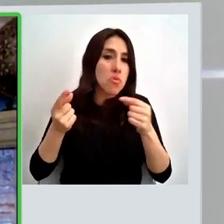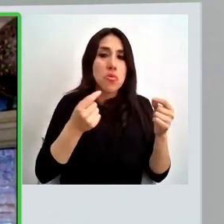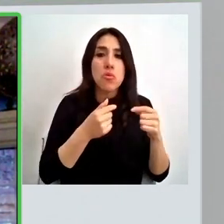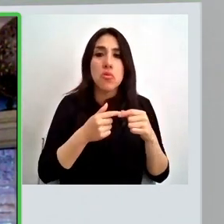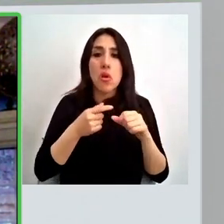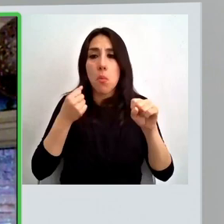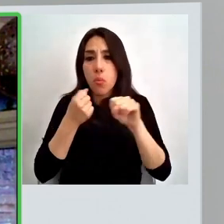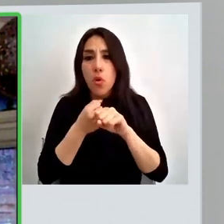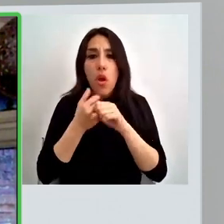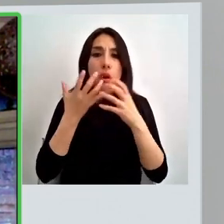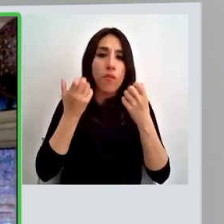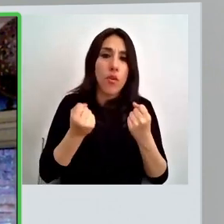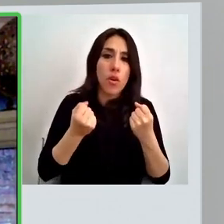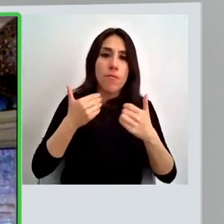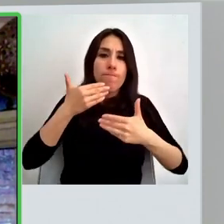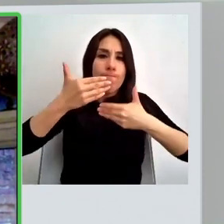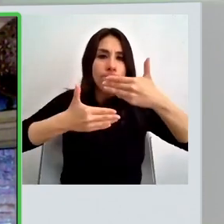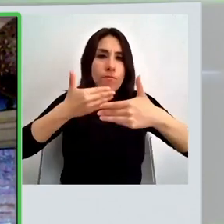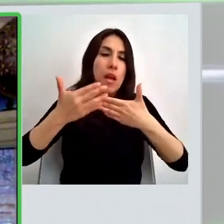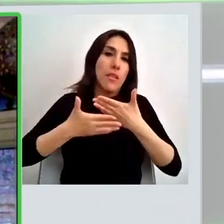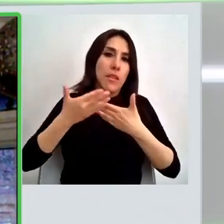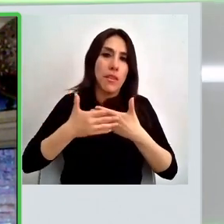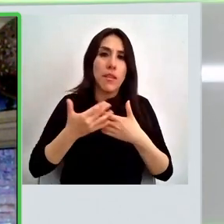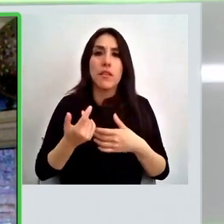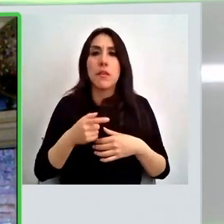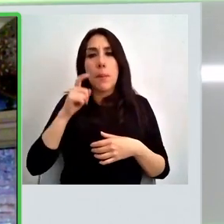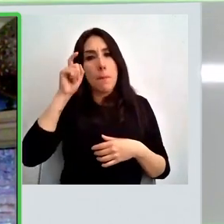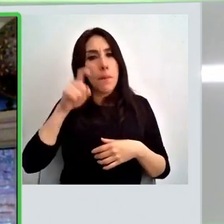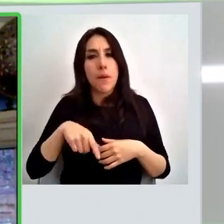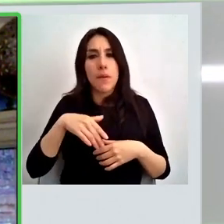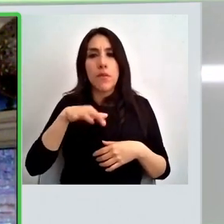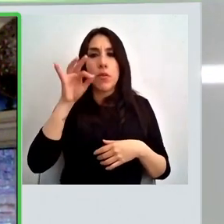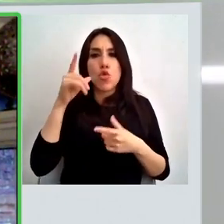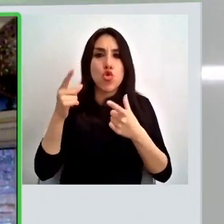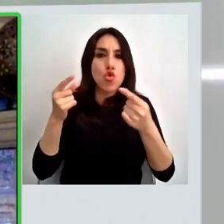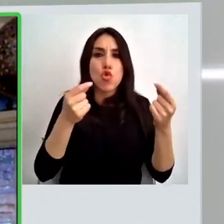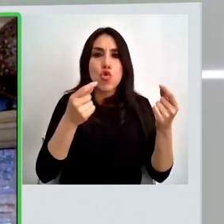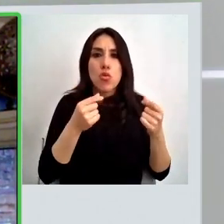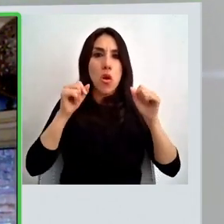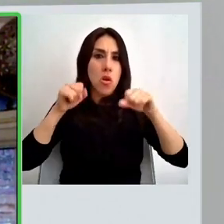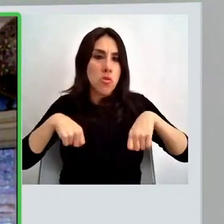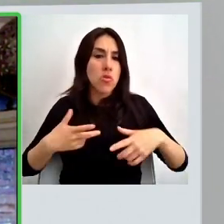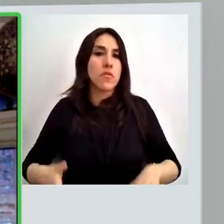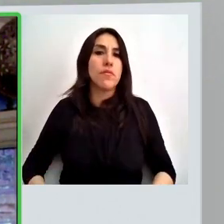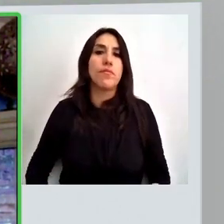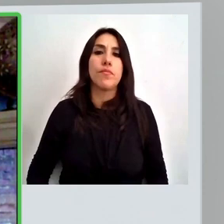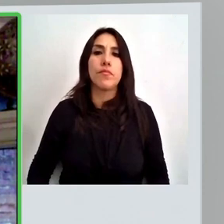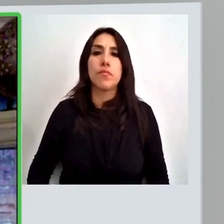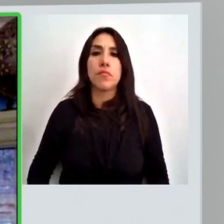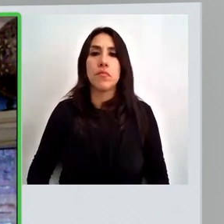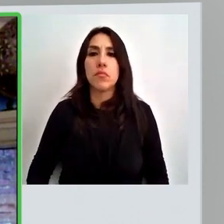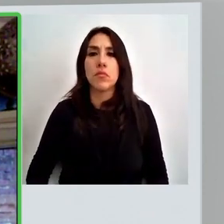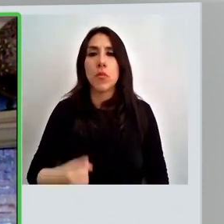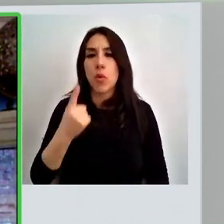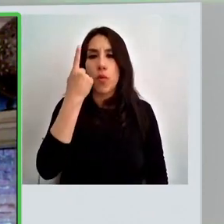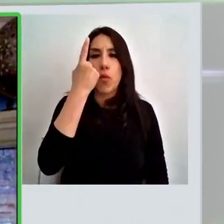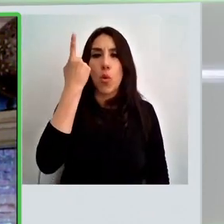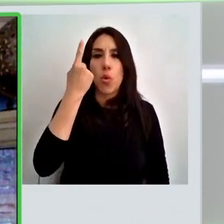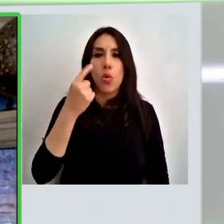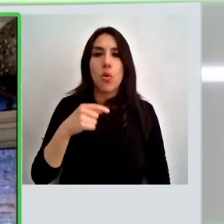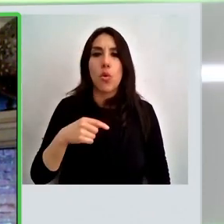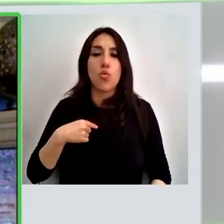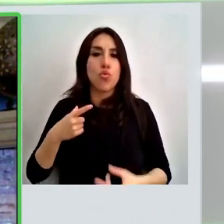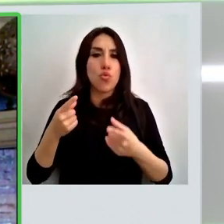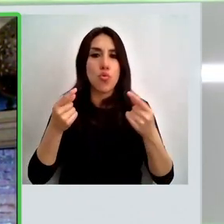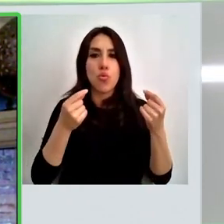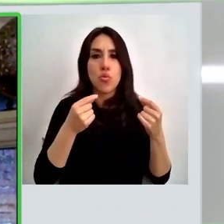created. One would be maybe to host a virtual webinar where you might talk about some of the